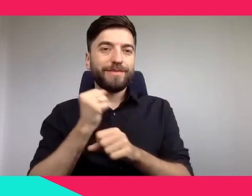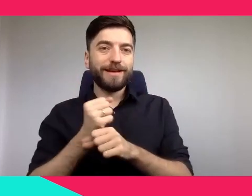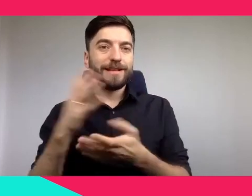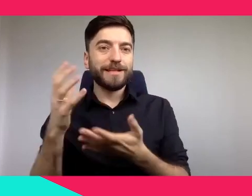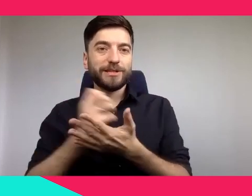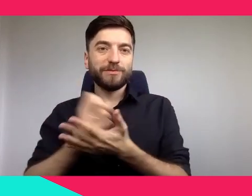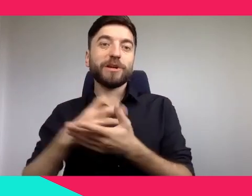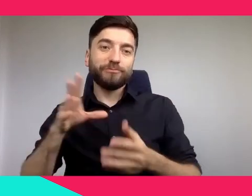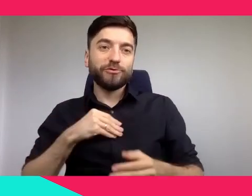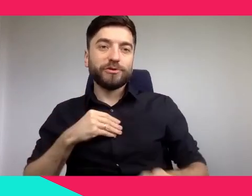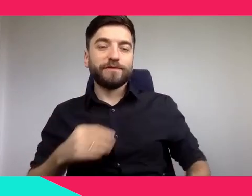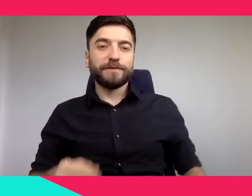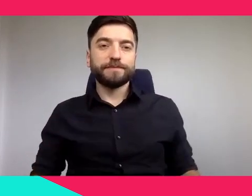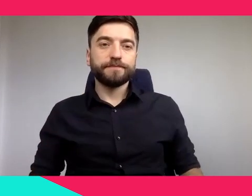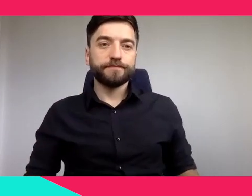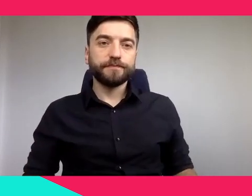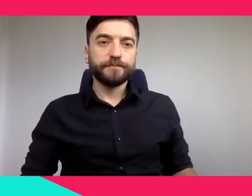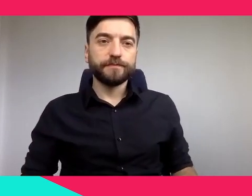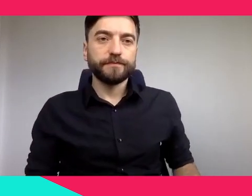ways of looking at collections to the world.